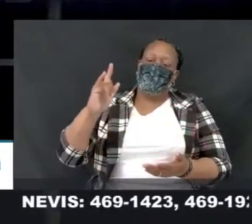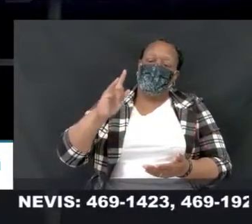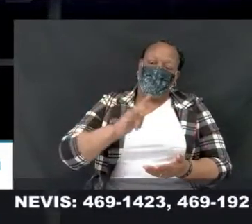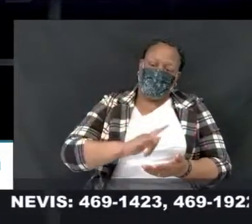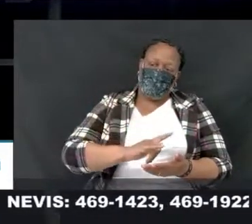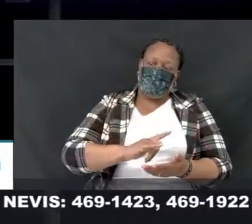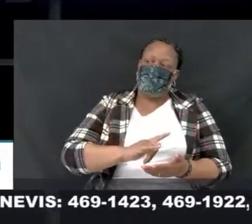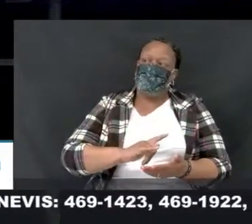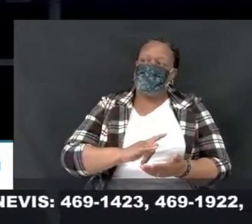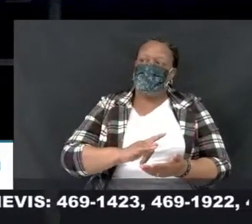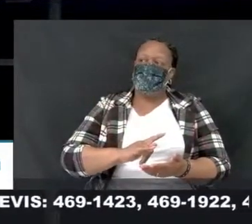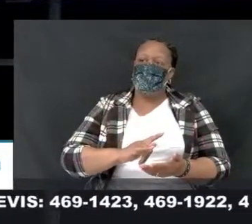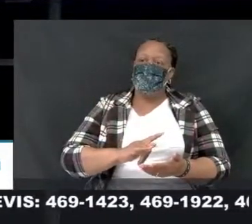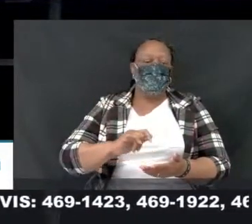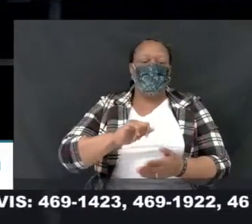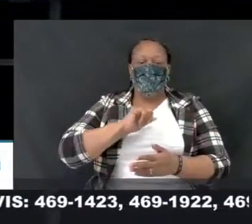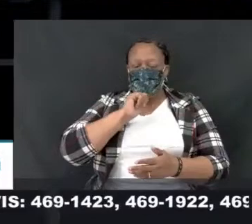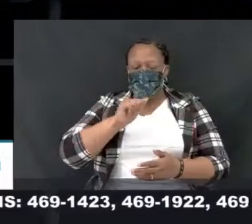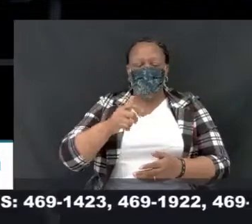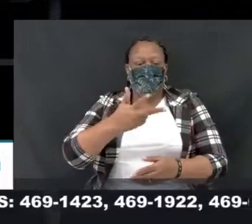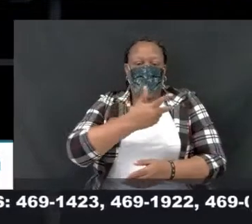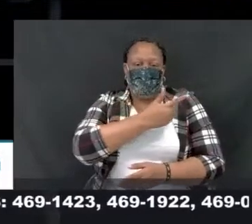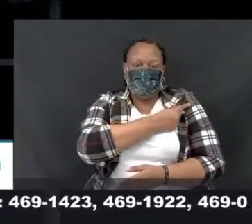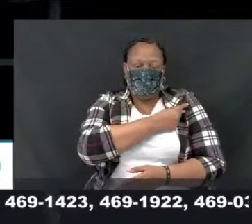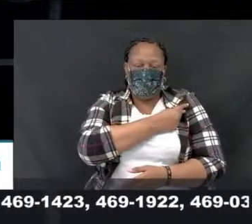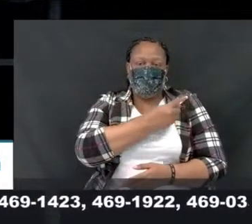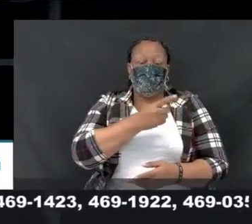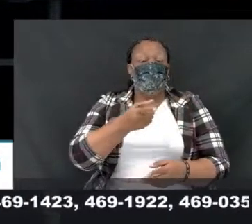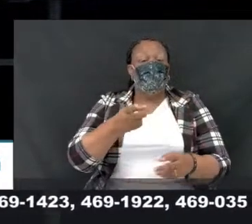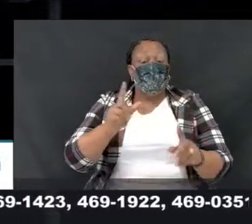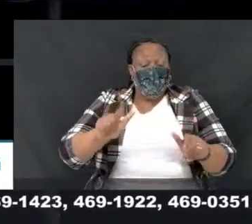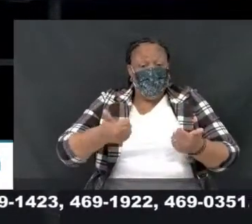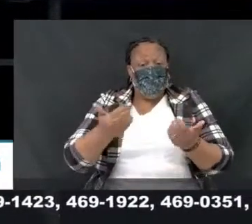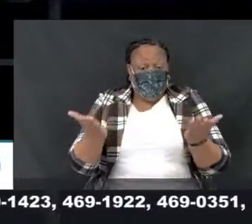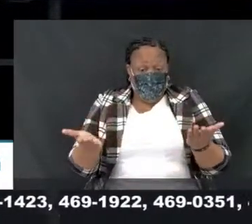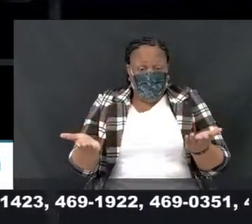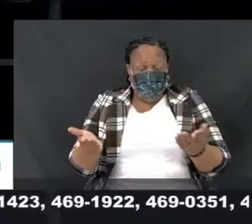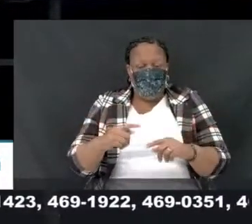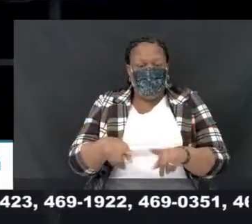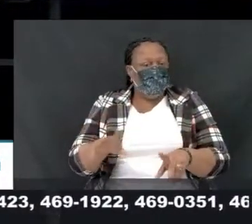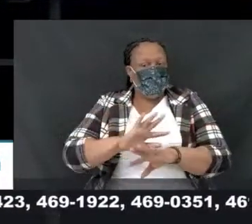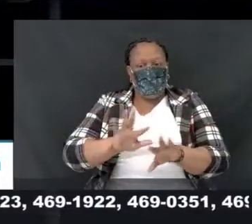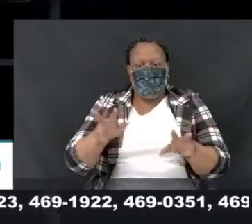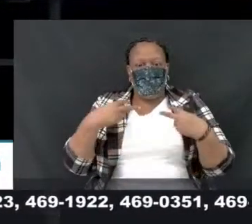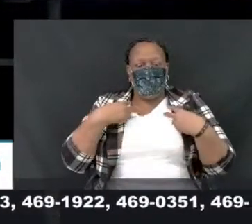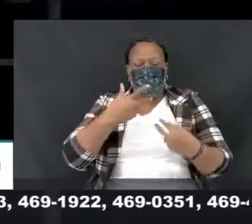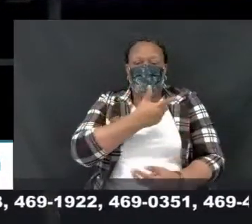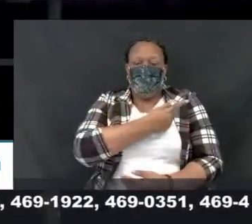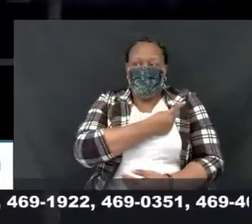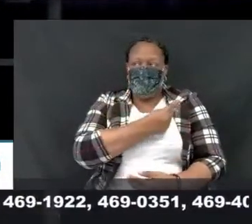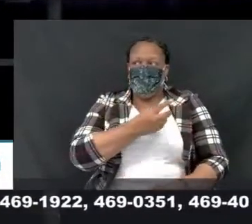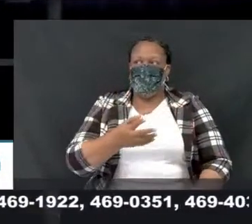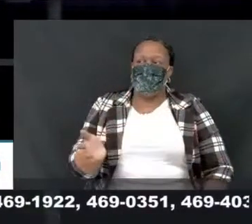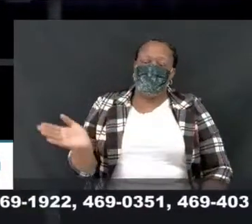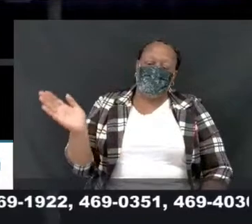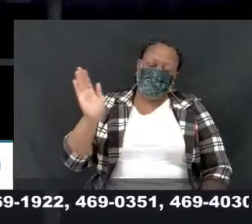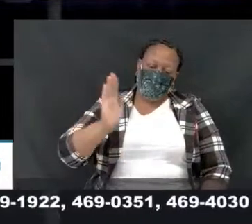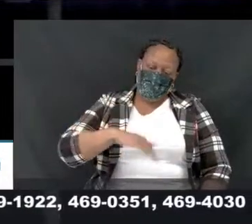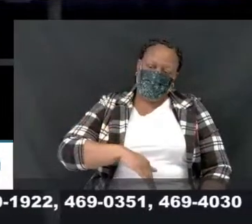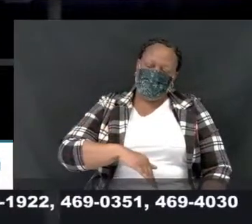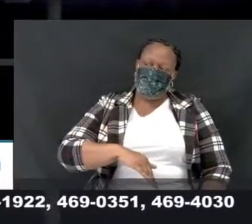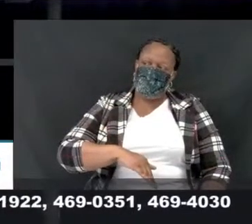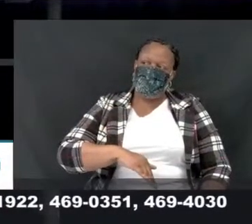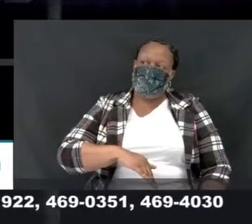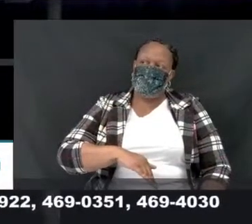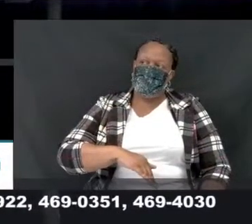Kitts, unvaccinated. So therefore, passenger A, Abdia Samuel, arrives